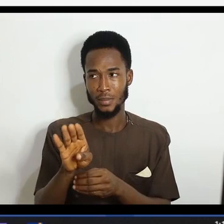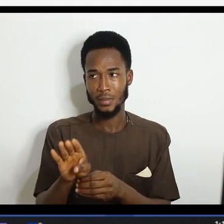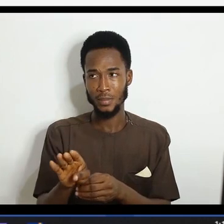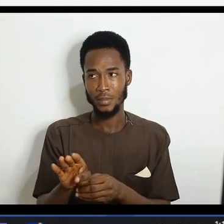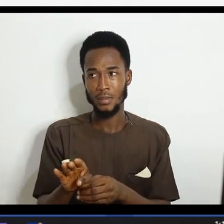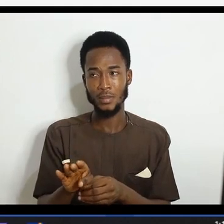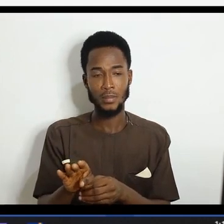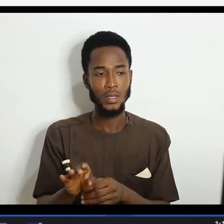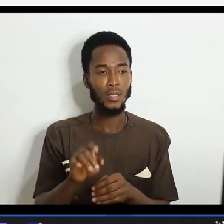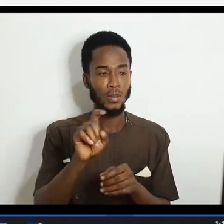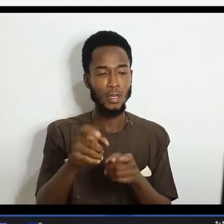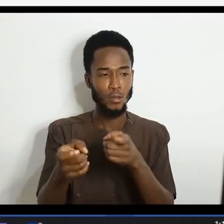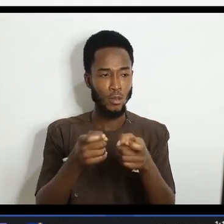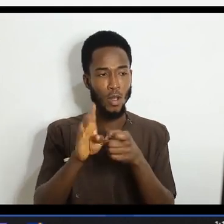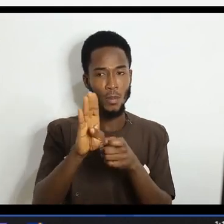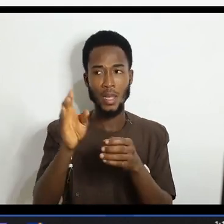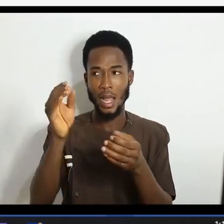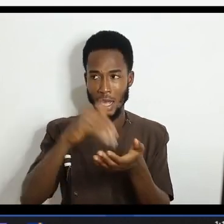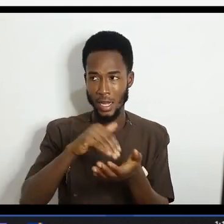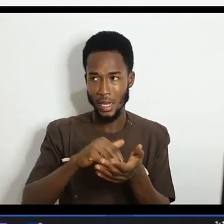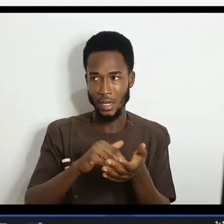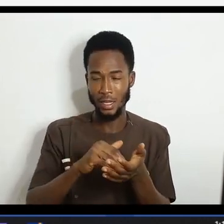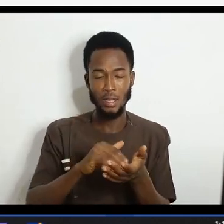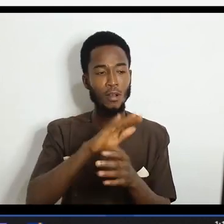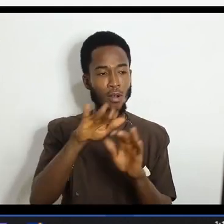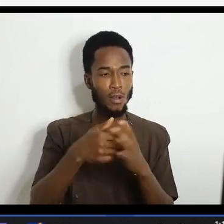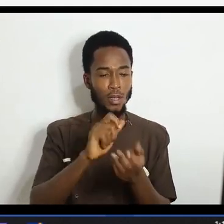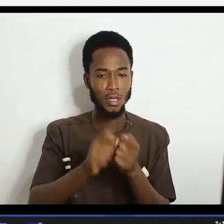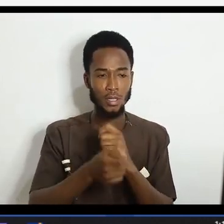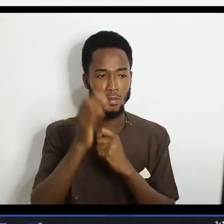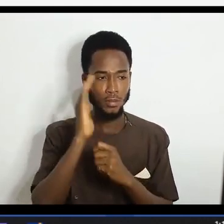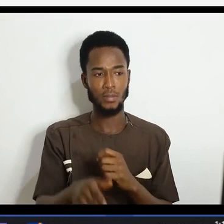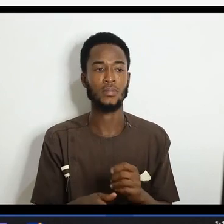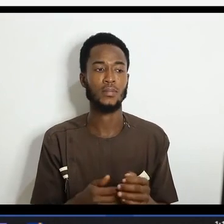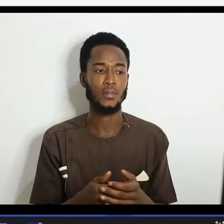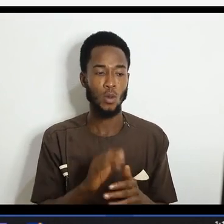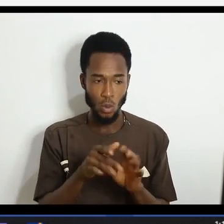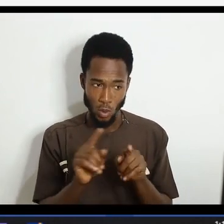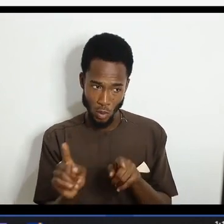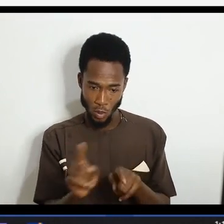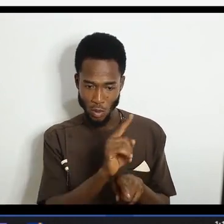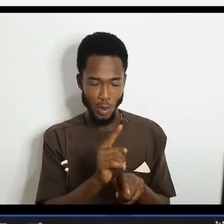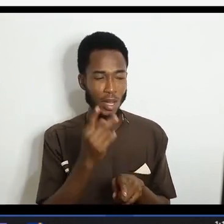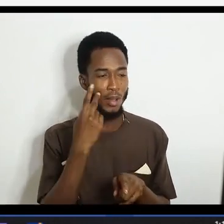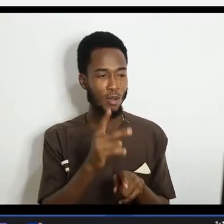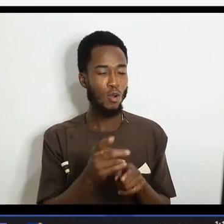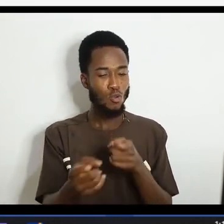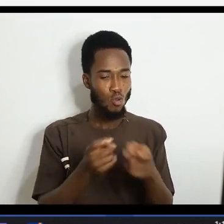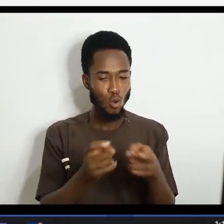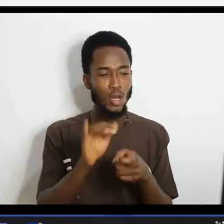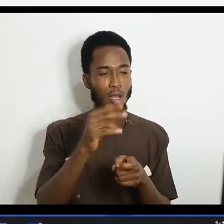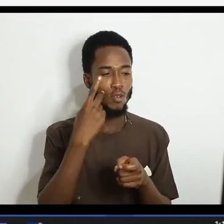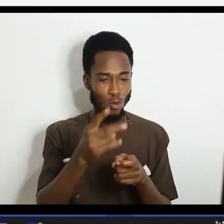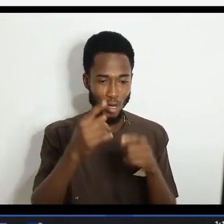and you click it again, Control B again, you see how it changes it. So let's select this one and click Control I, and let's see